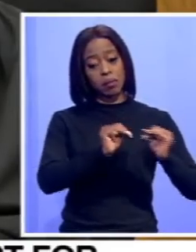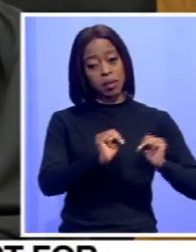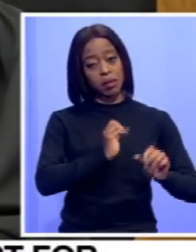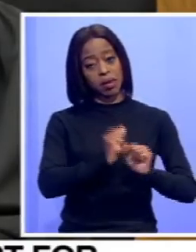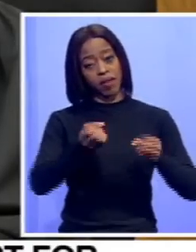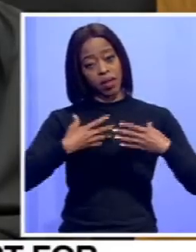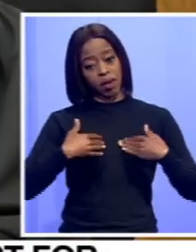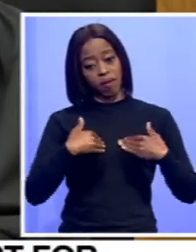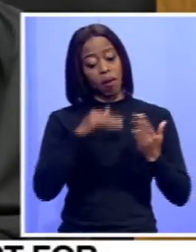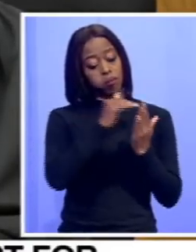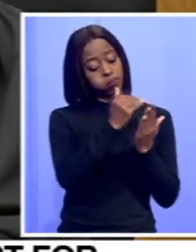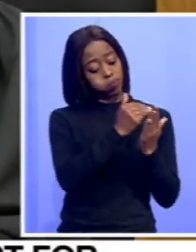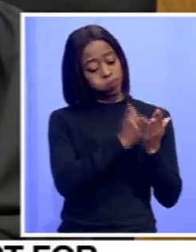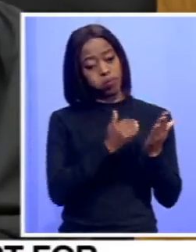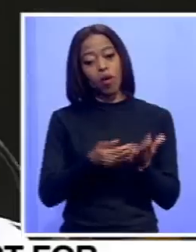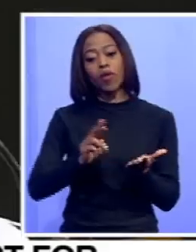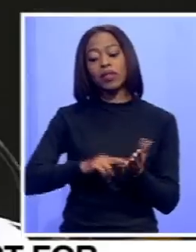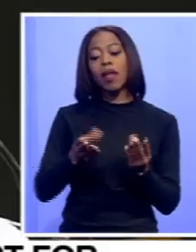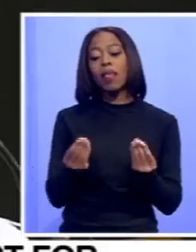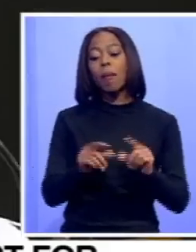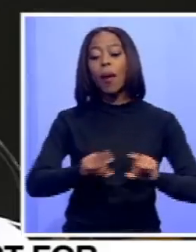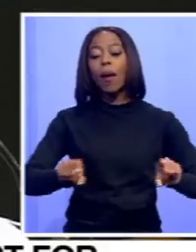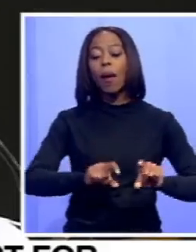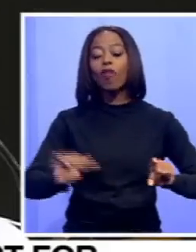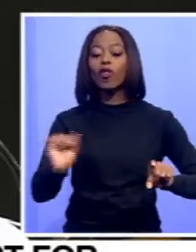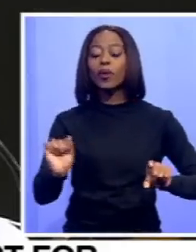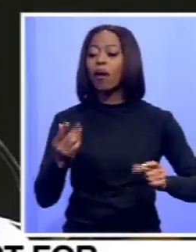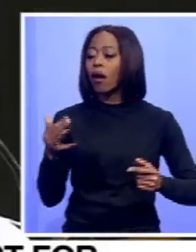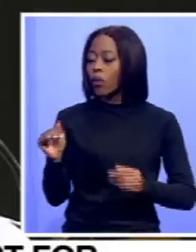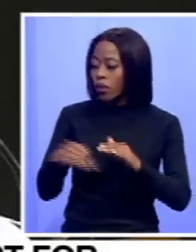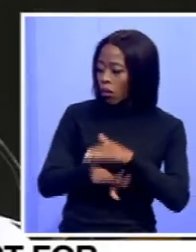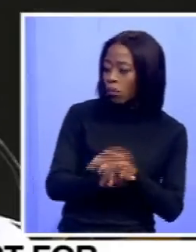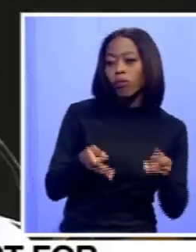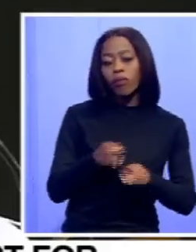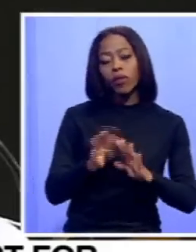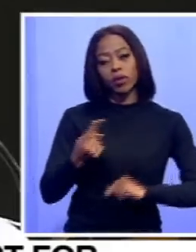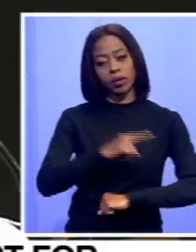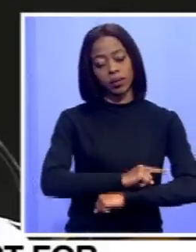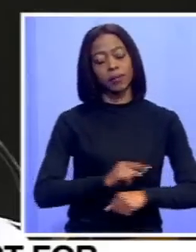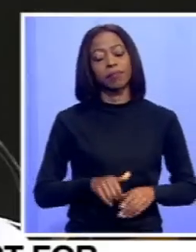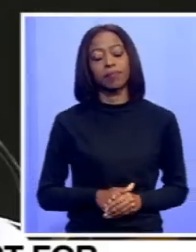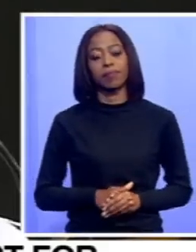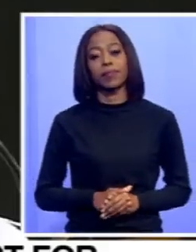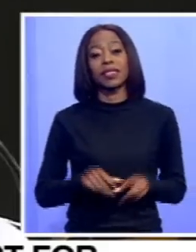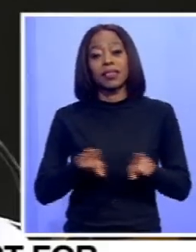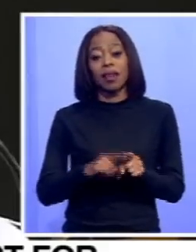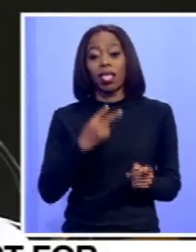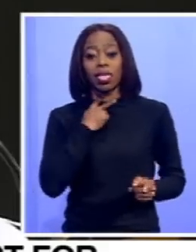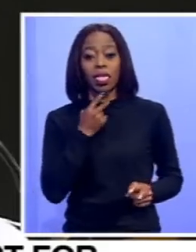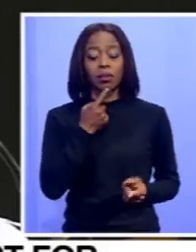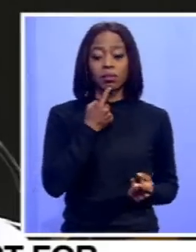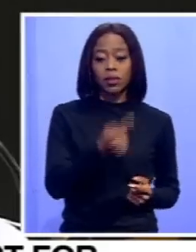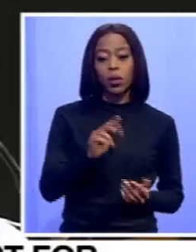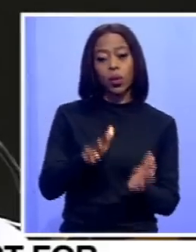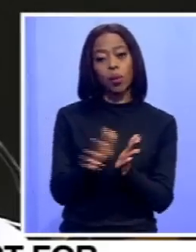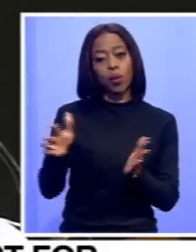list of specific registrations of vehicles that were allowed into the cemetery on that day. Sub 6. He could not say what type of authorization